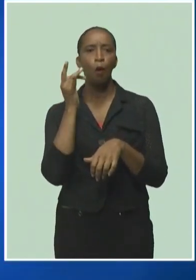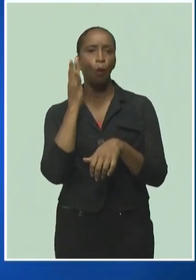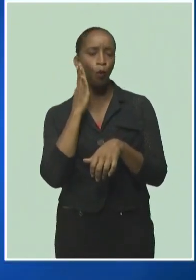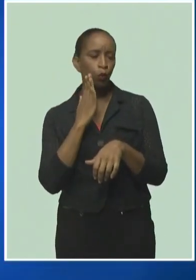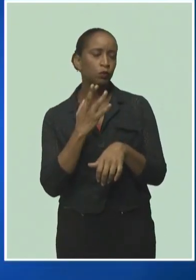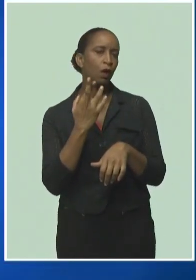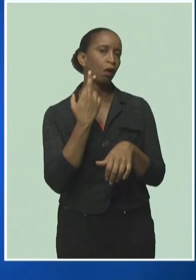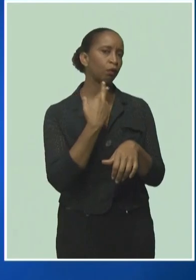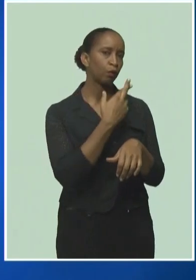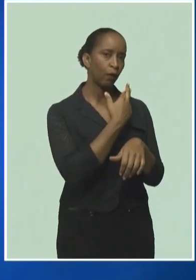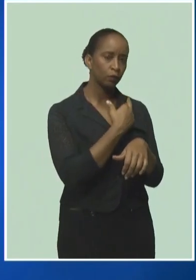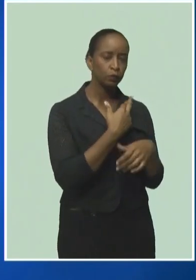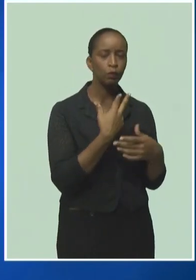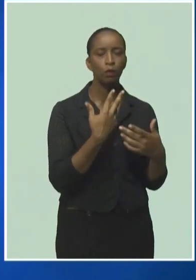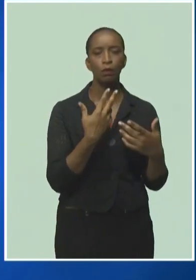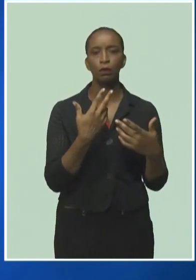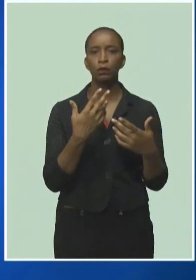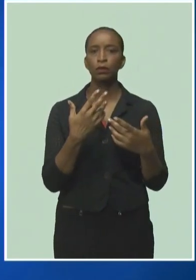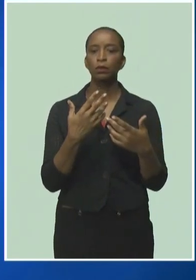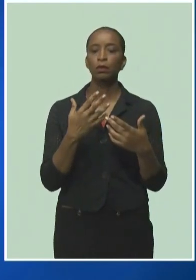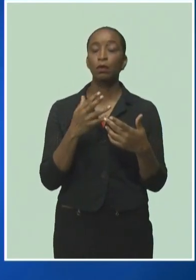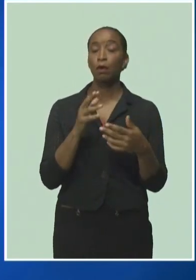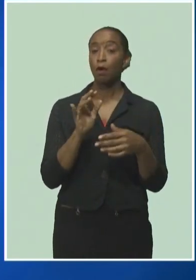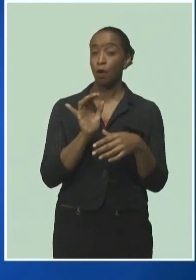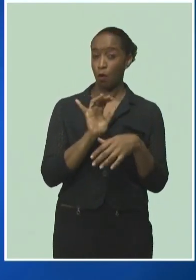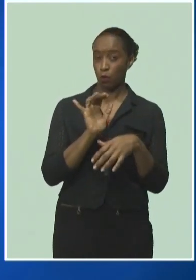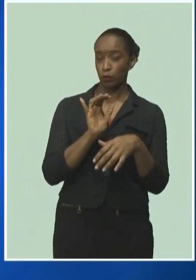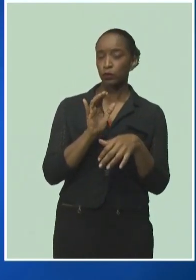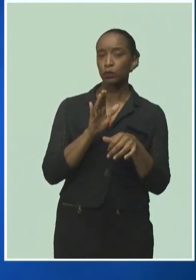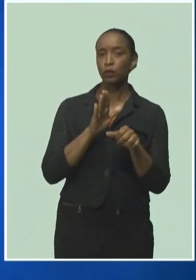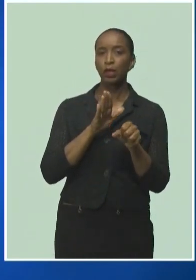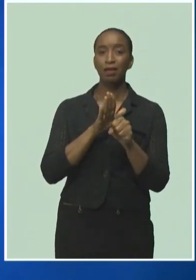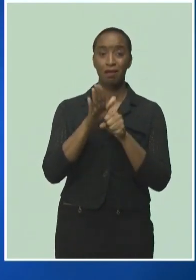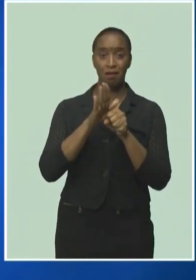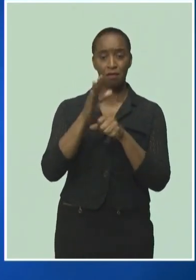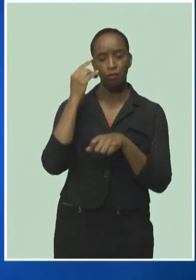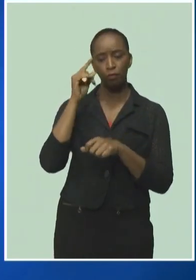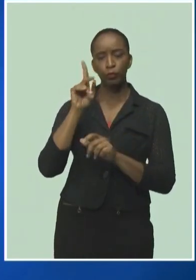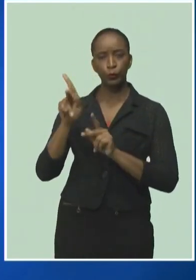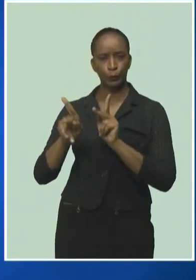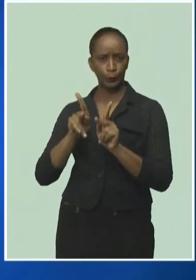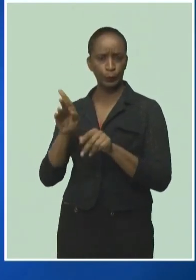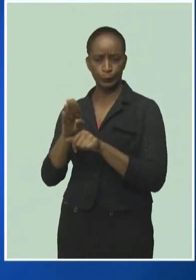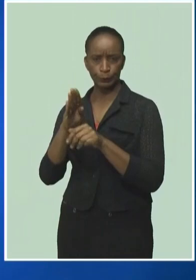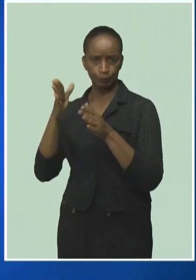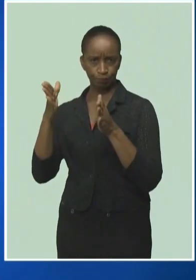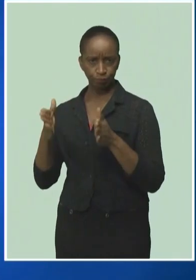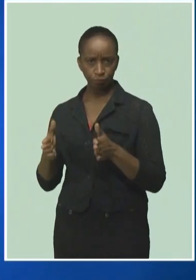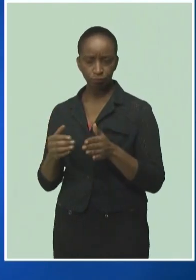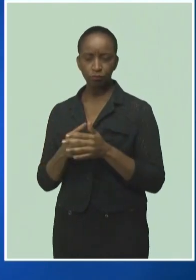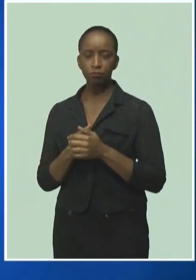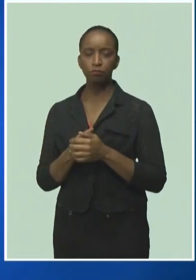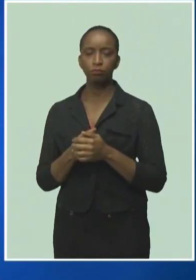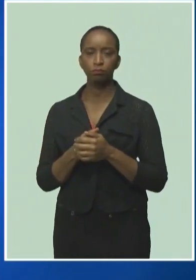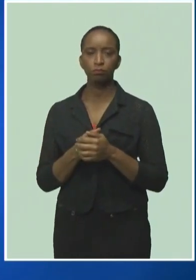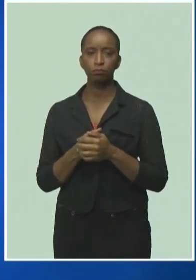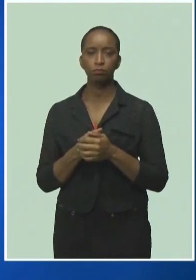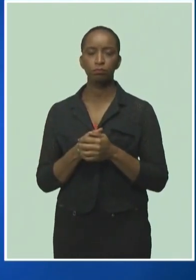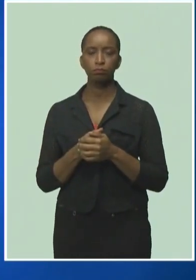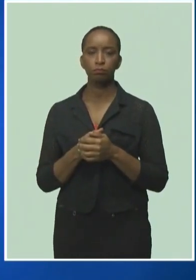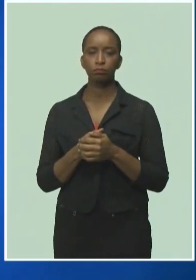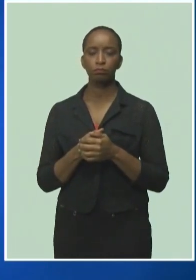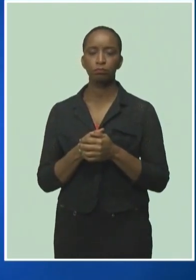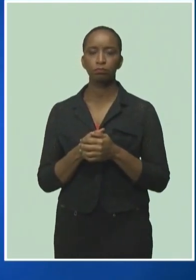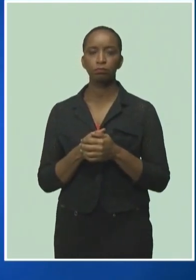also continue the same demand, the supply, for the demand that is in the local consumer base. So that's pretty much kind